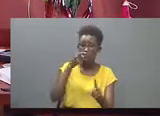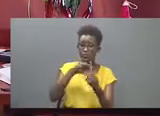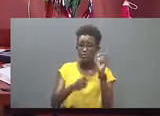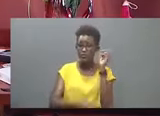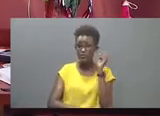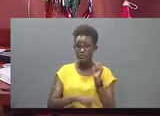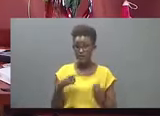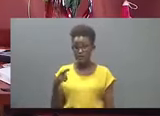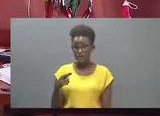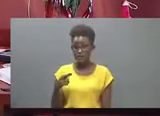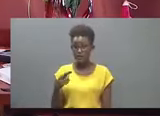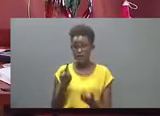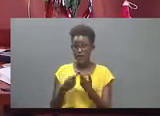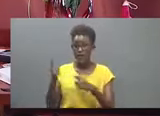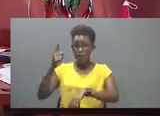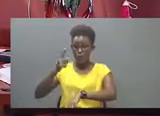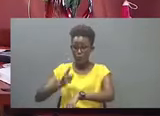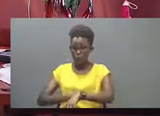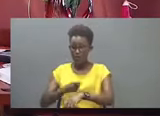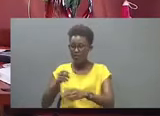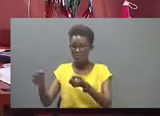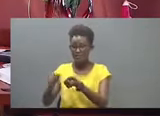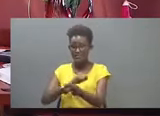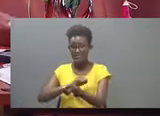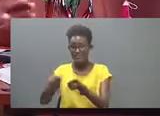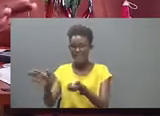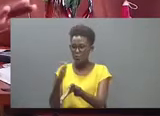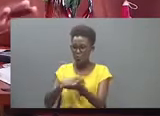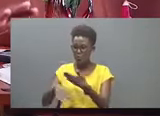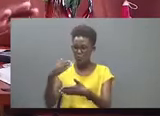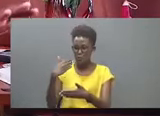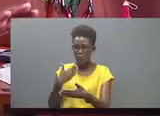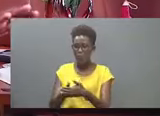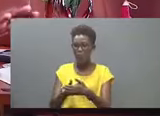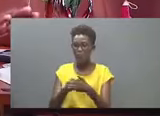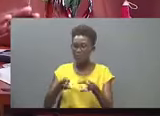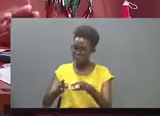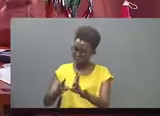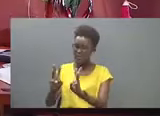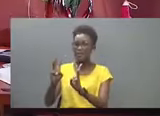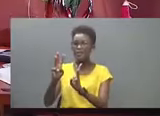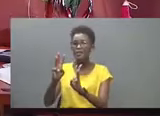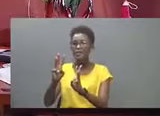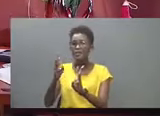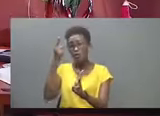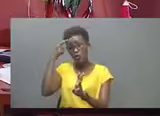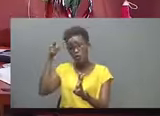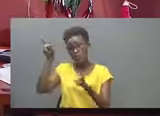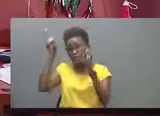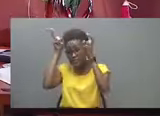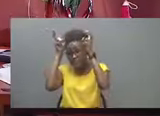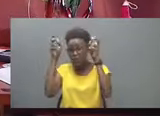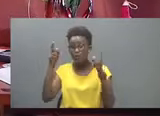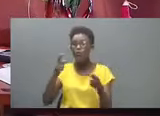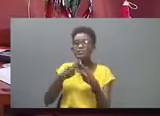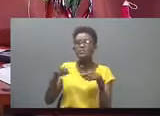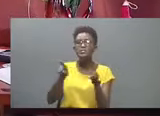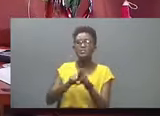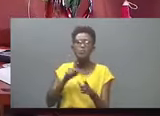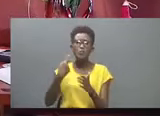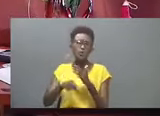kwiba. When we pulled down the strongholds. Dukubise hasi bihome. And so what I did, we read the book